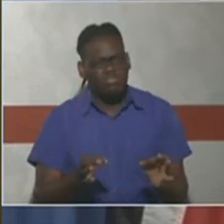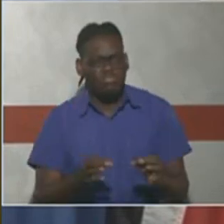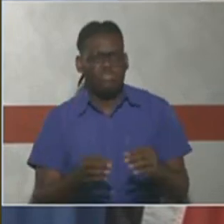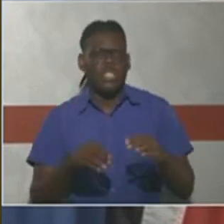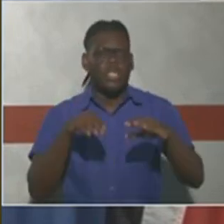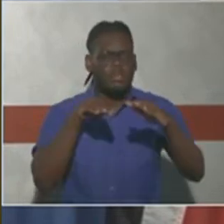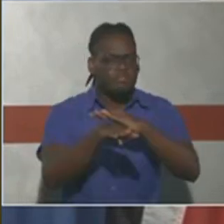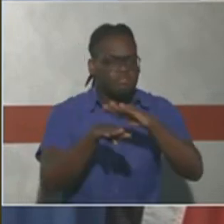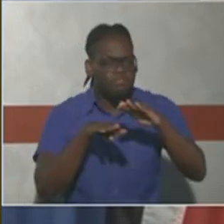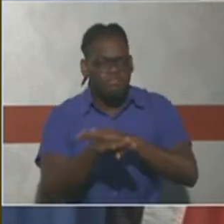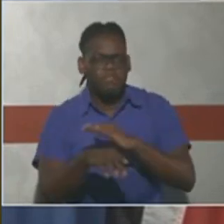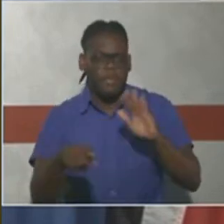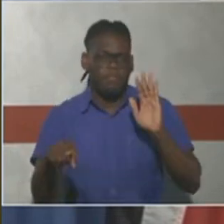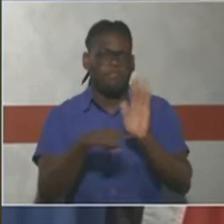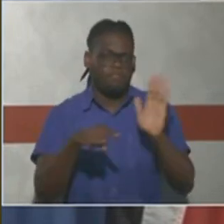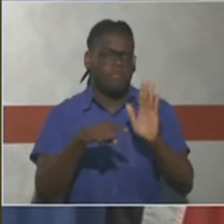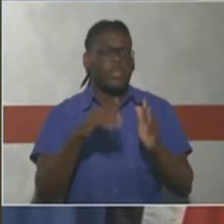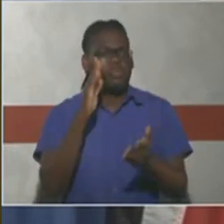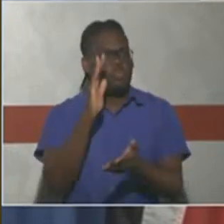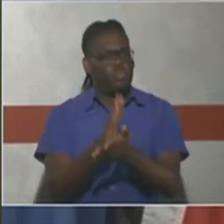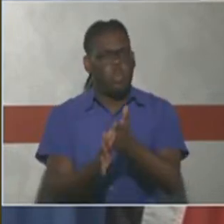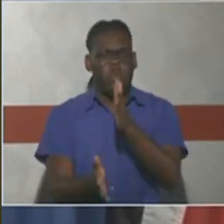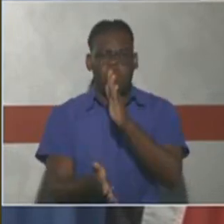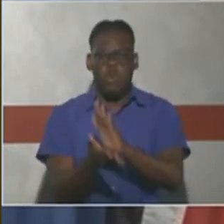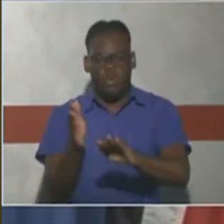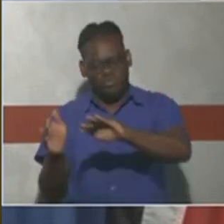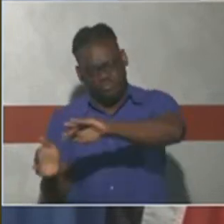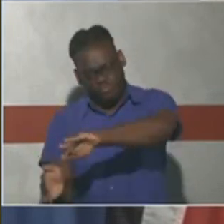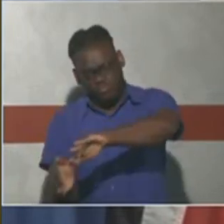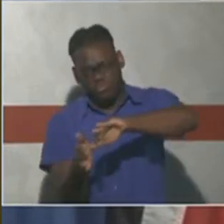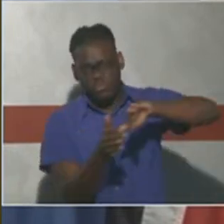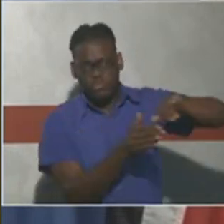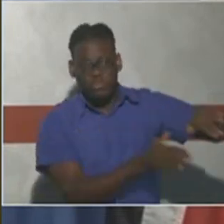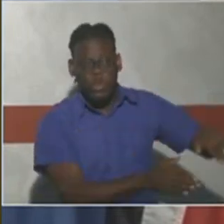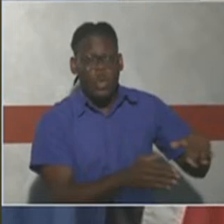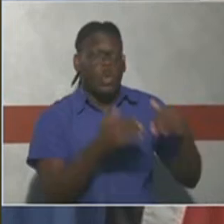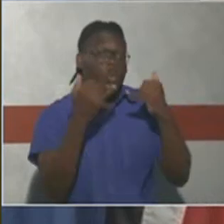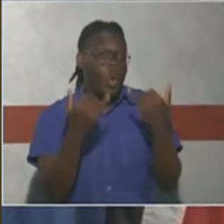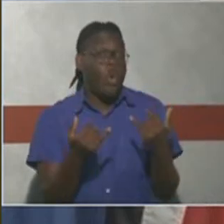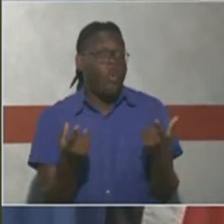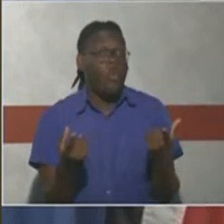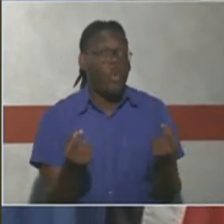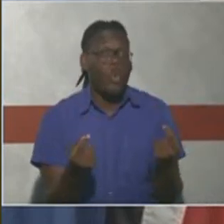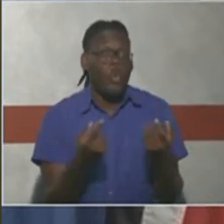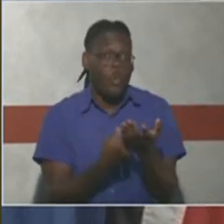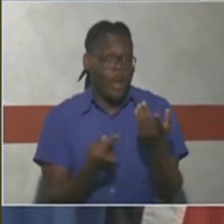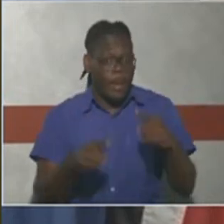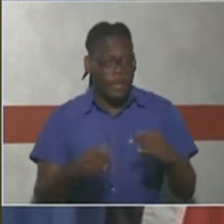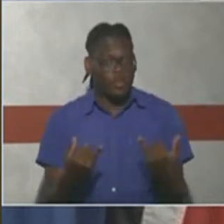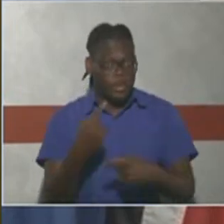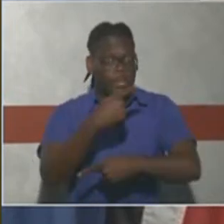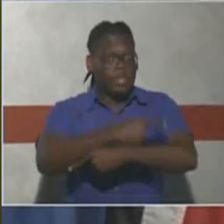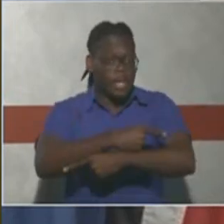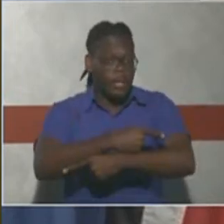this is a giant step forward, and I would be remiss if I did not thank